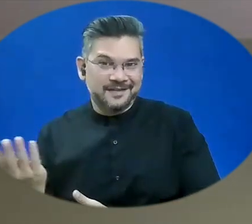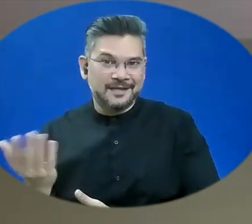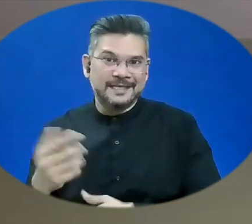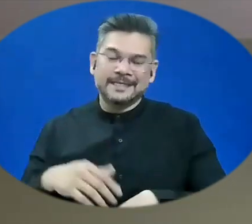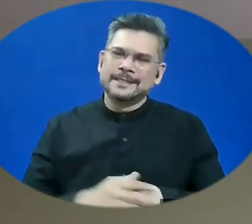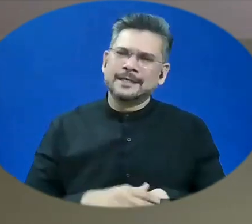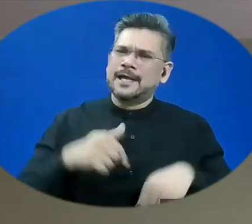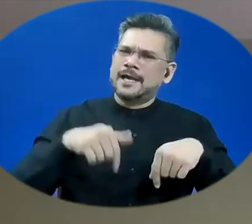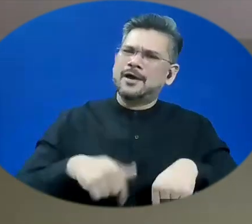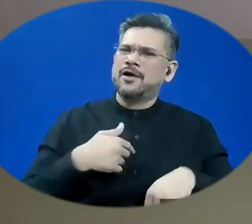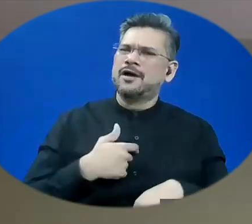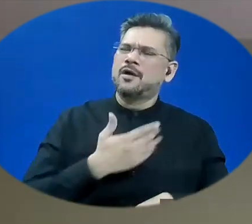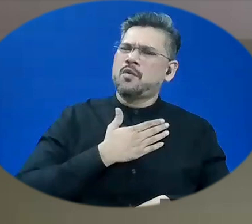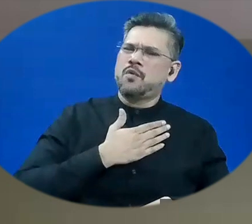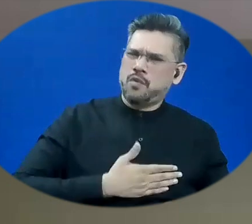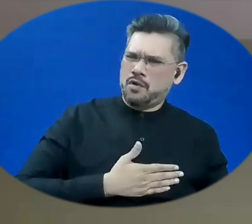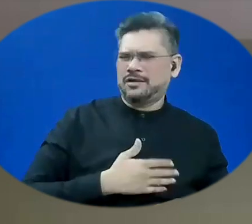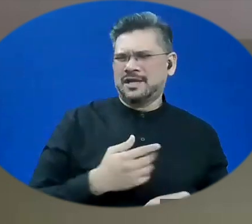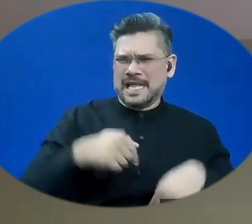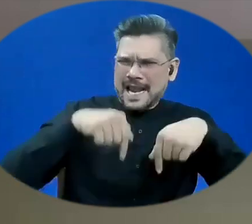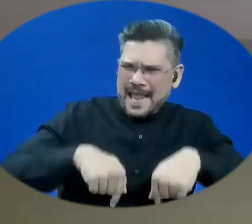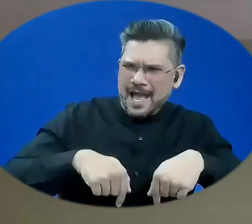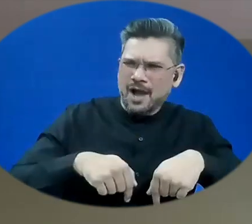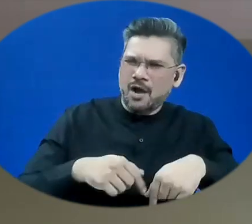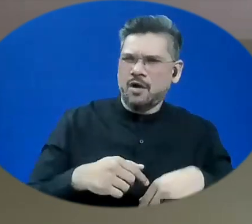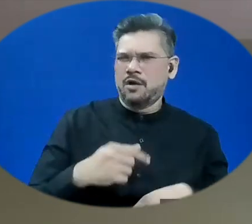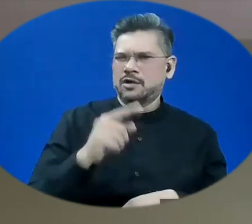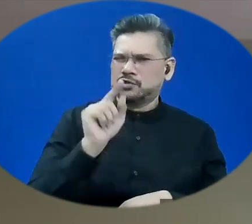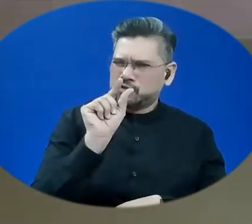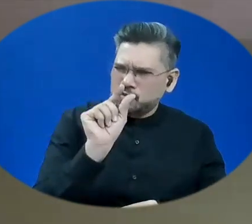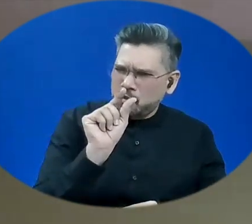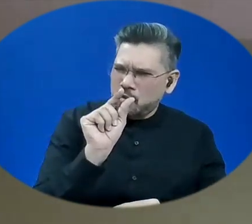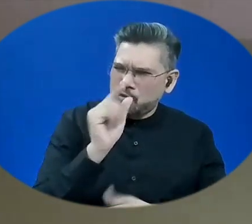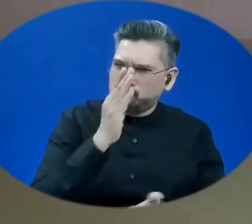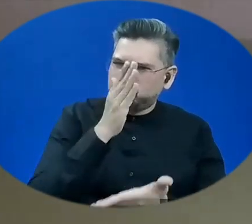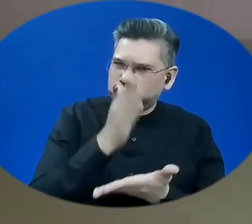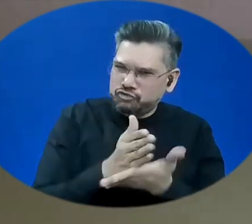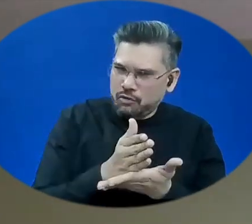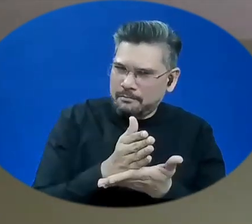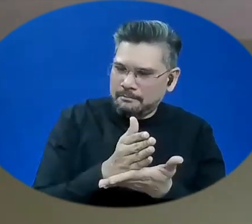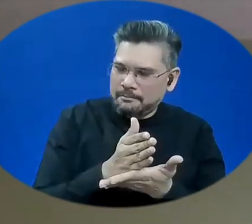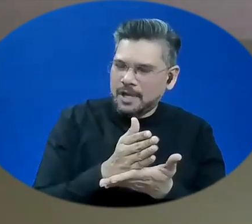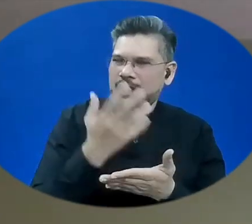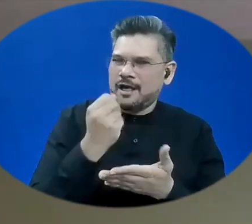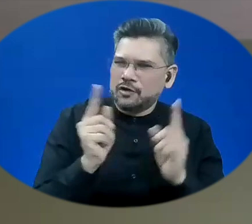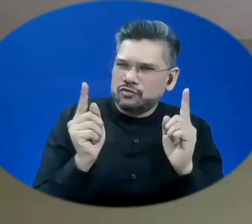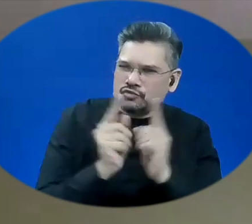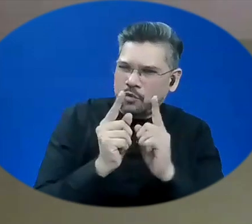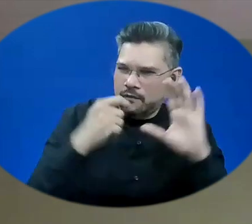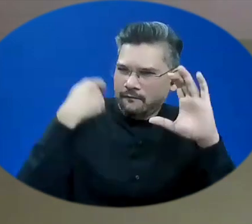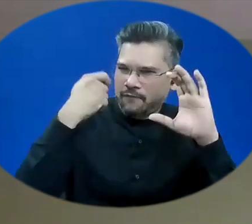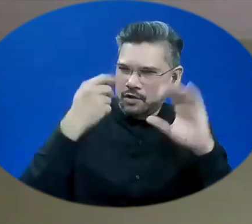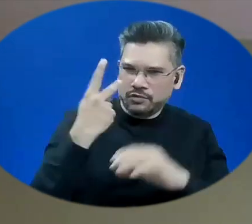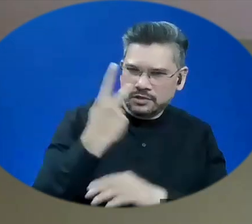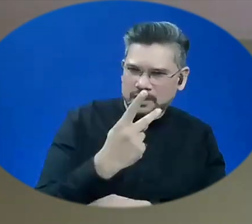two things. One, to do a quick pause and actually take a look at another video that we've got, a very short one with Maria. And in